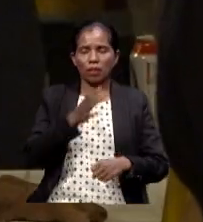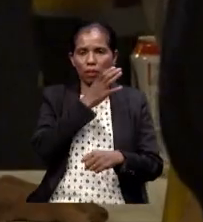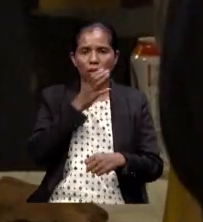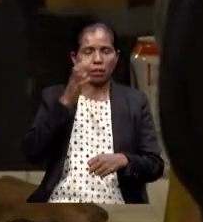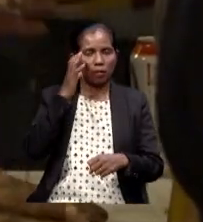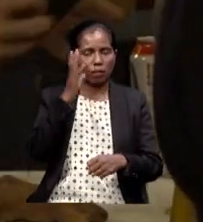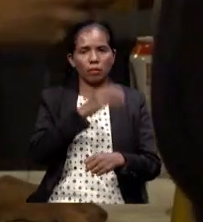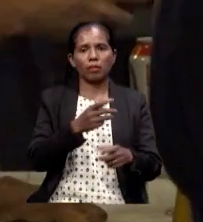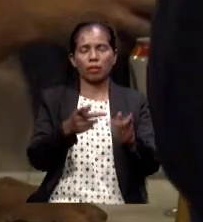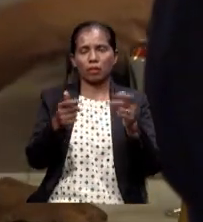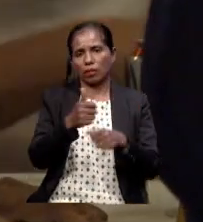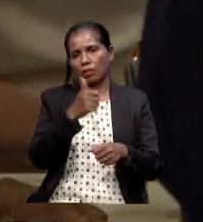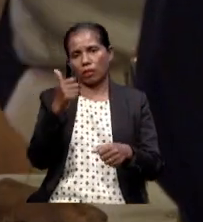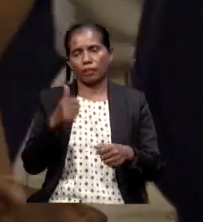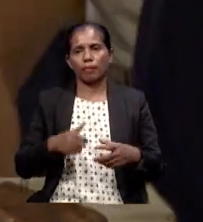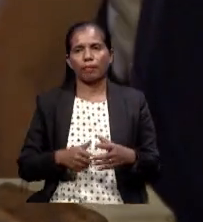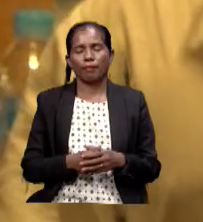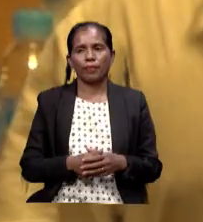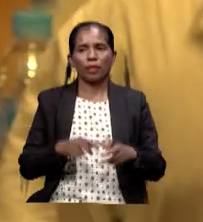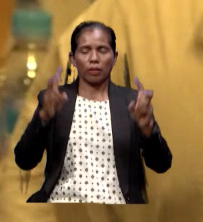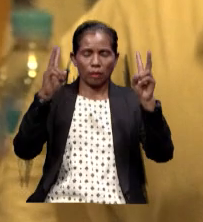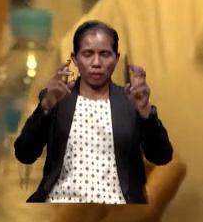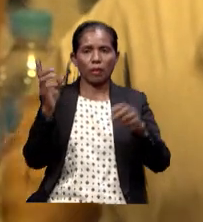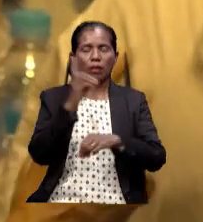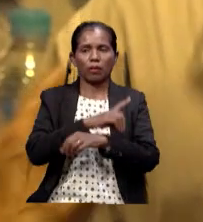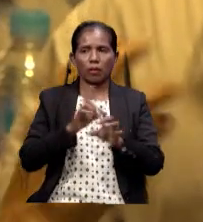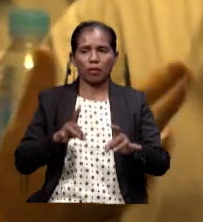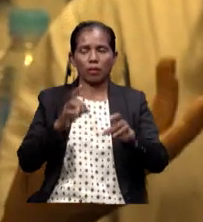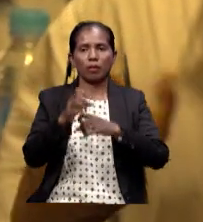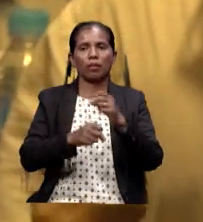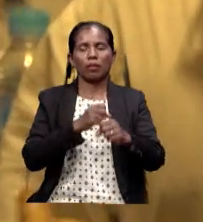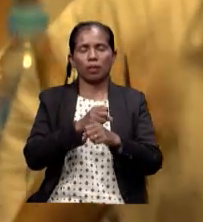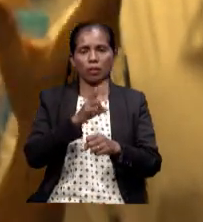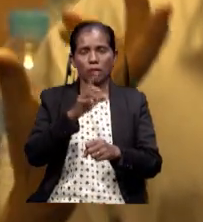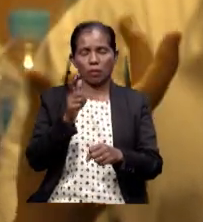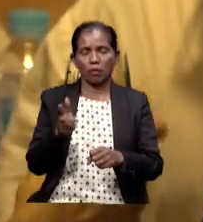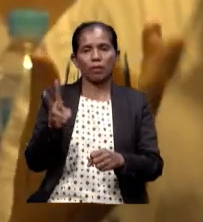no áreas de la seluctan. Tema valorong australianian y tinang riurorong resintolu mak